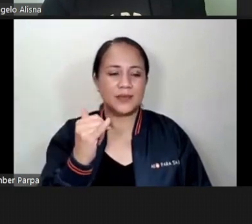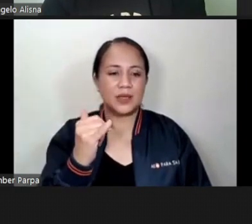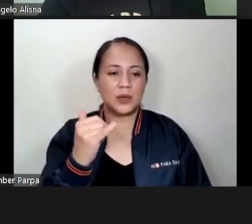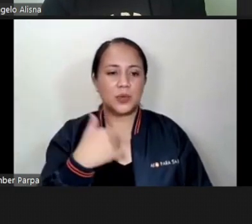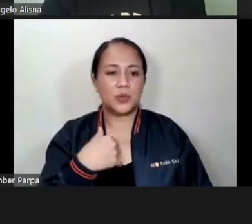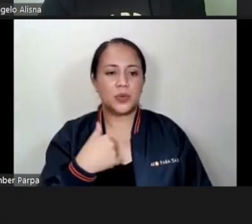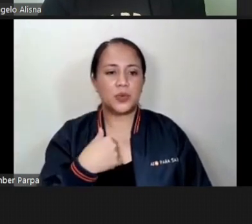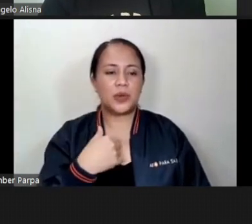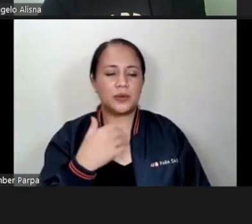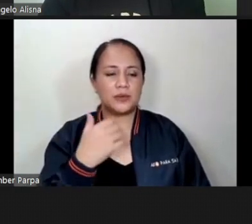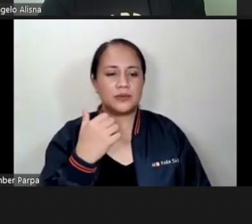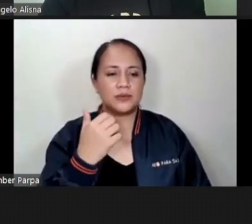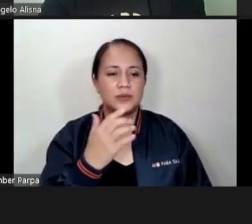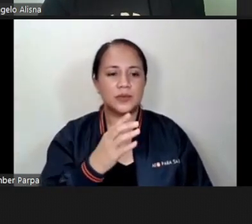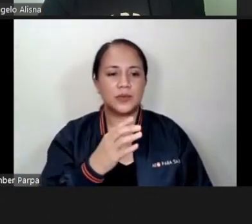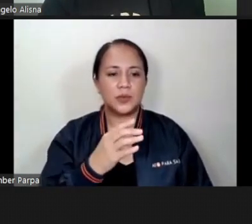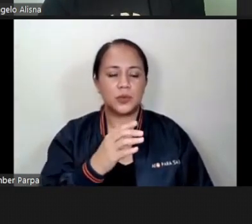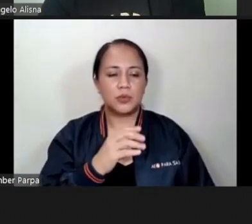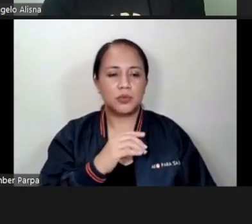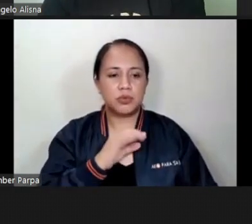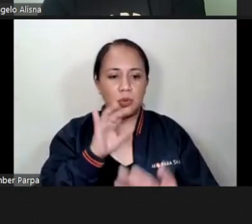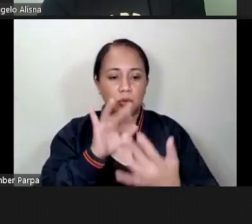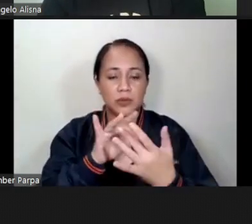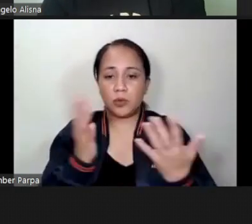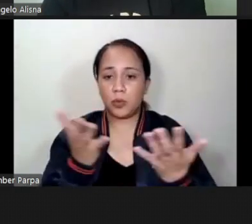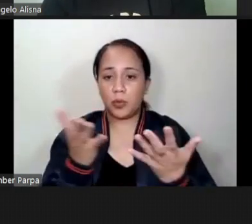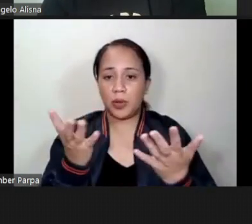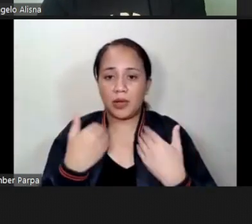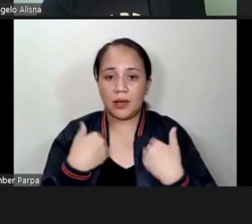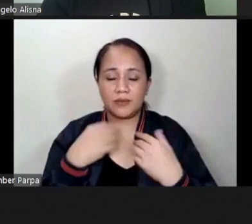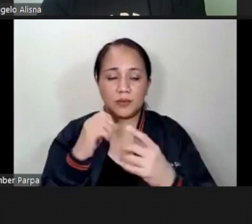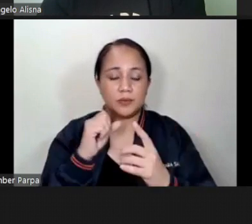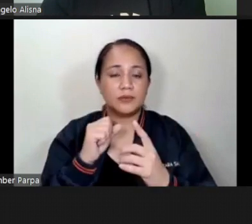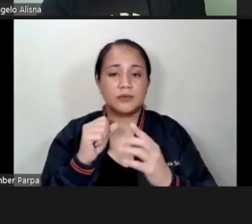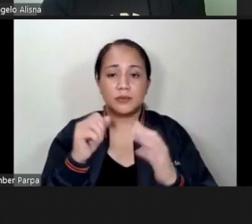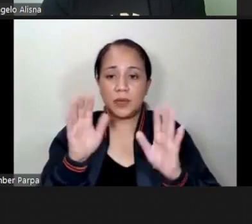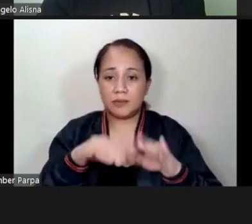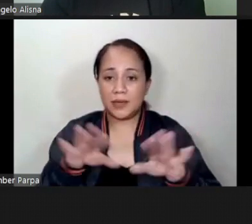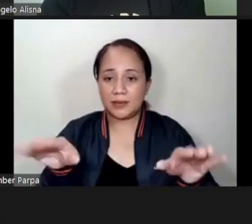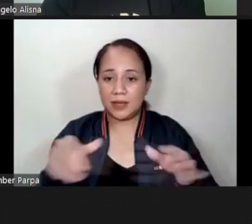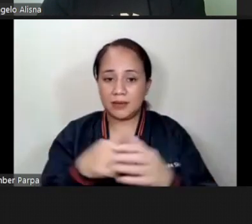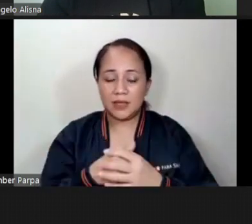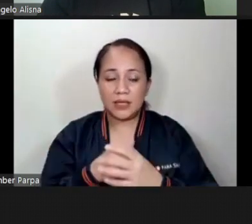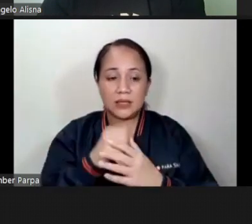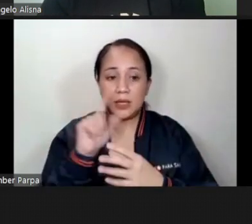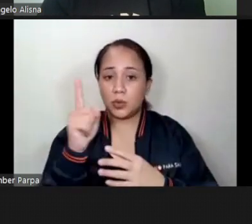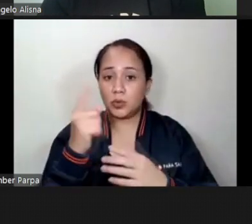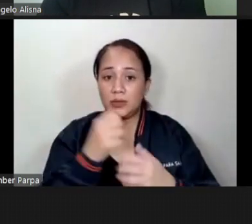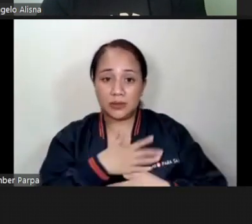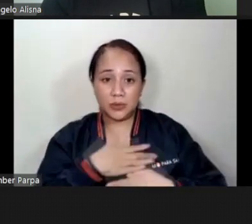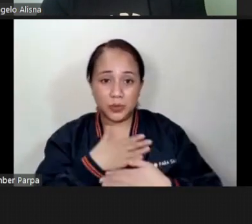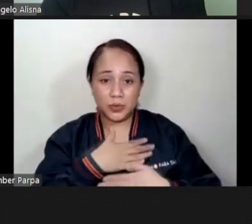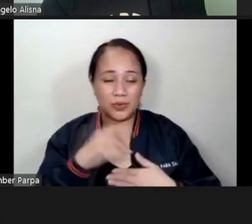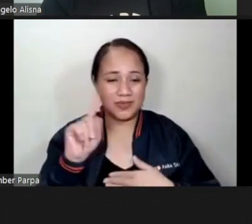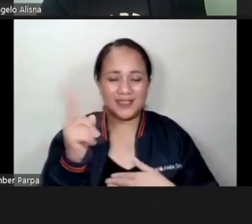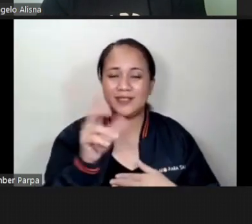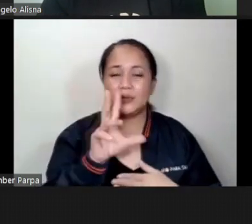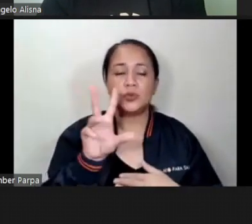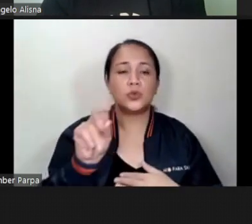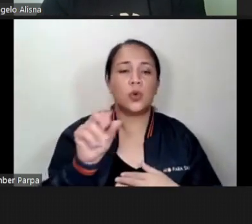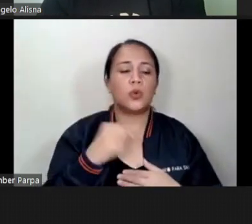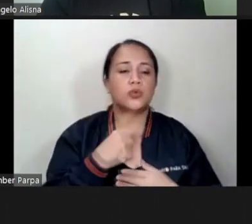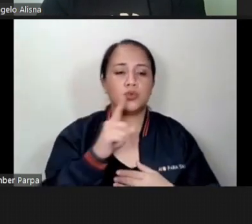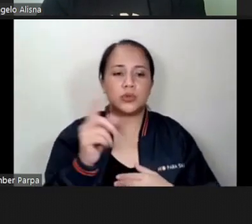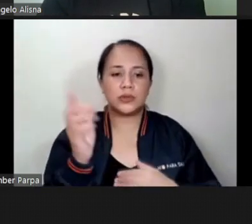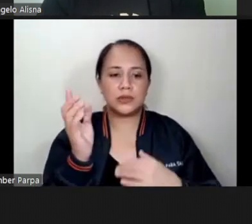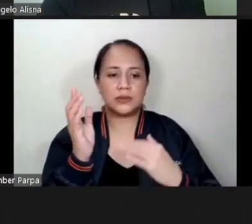pumunta tayo doon kung nasaan ang kabataan, and that is social media. And it's using not just for entertainment and connect, but to really